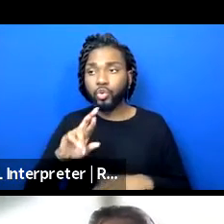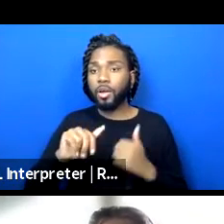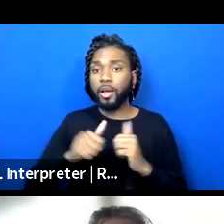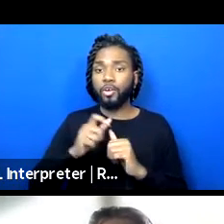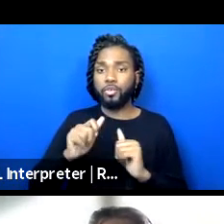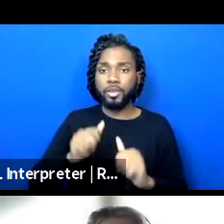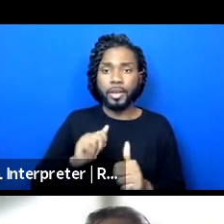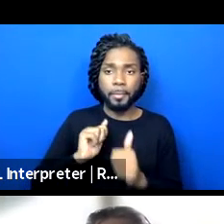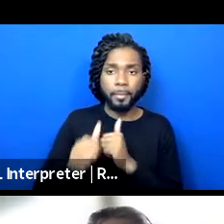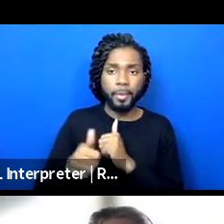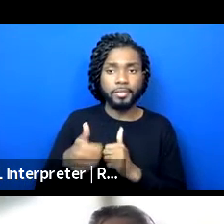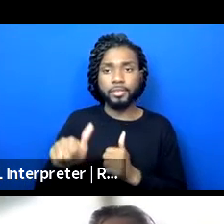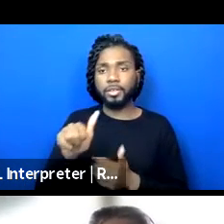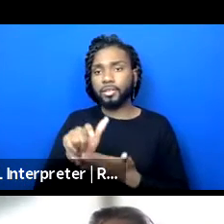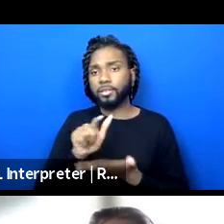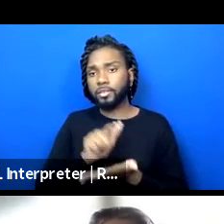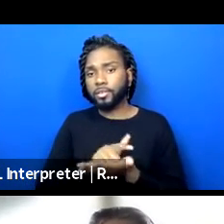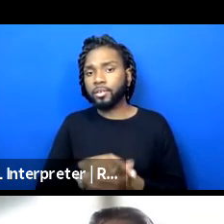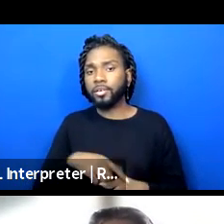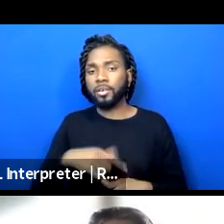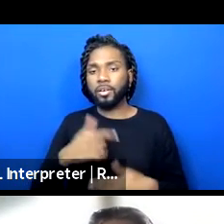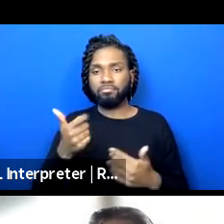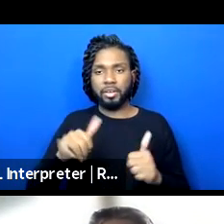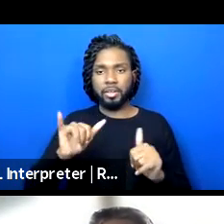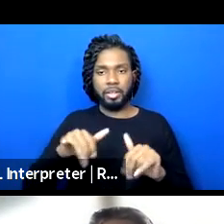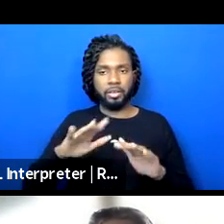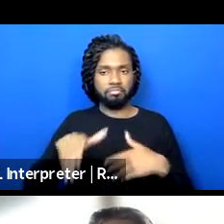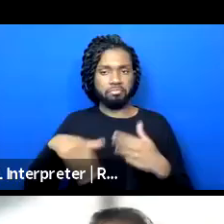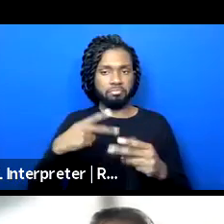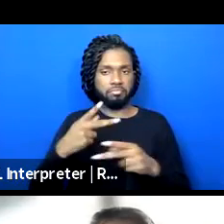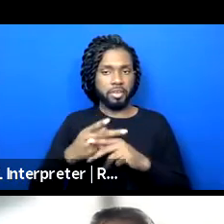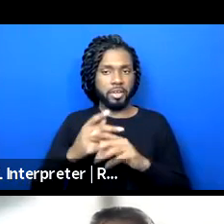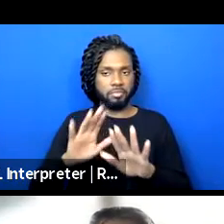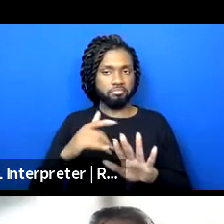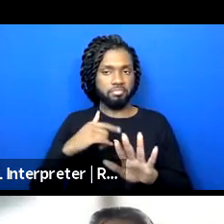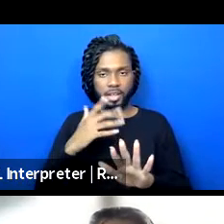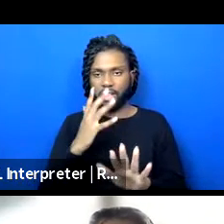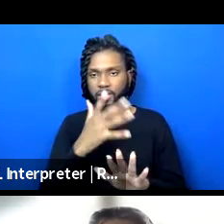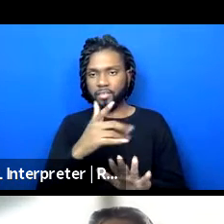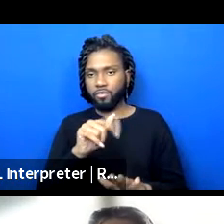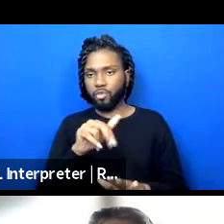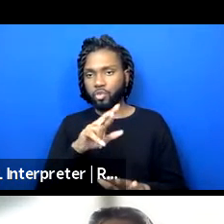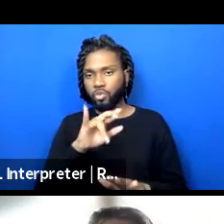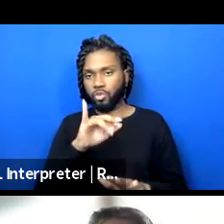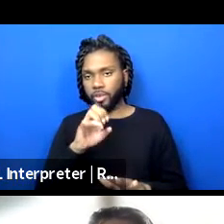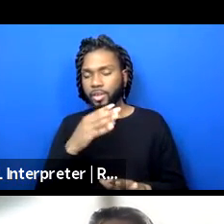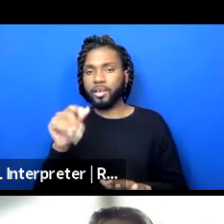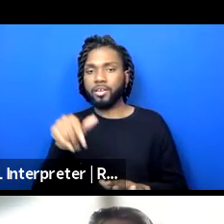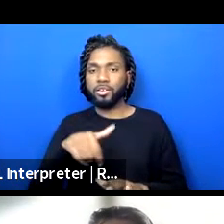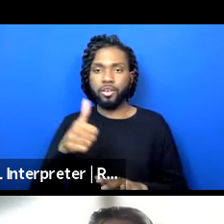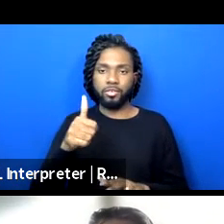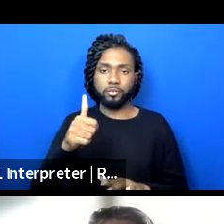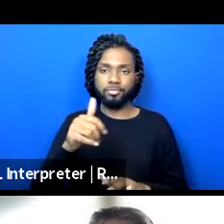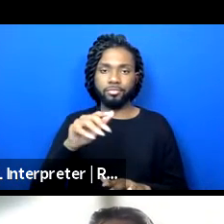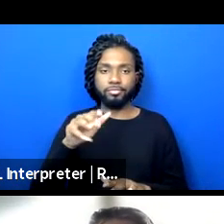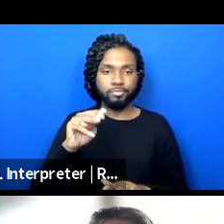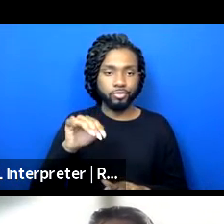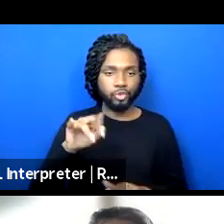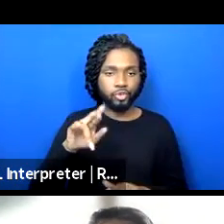legislation passed or or any of that kind of stuff. I leave that to Lori and Nicole and all the and Maria and all the amazing people who do